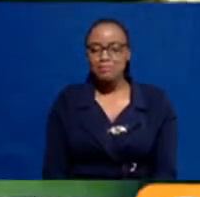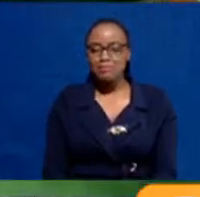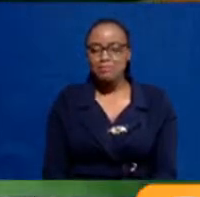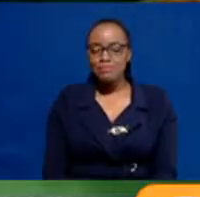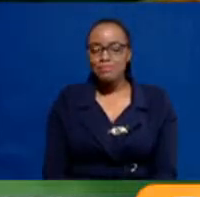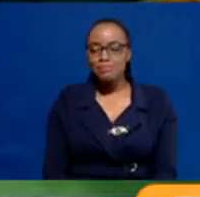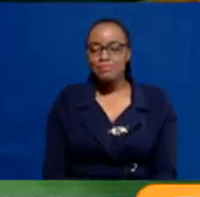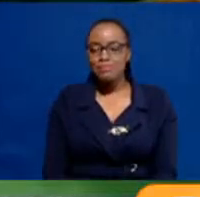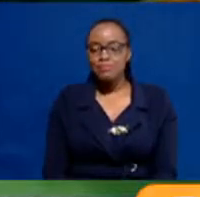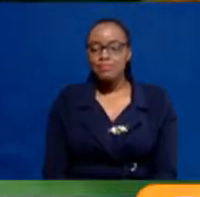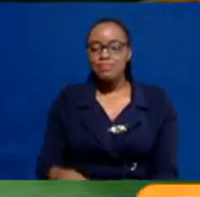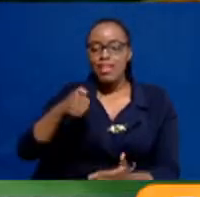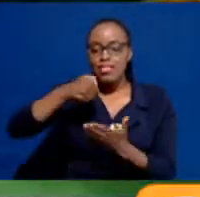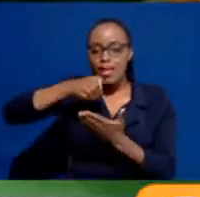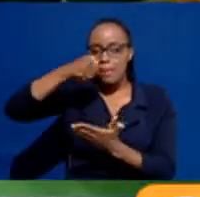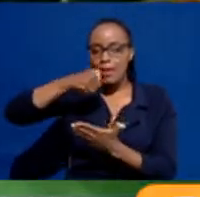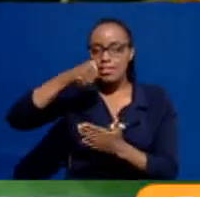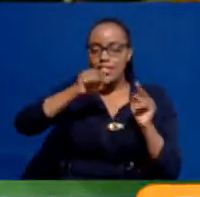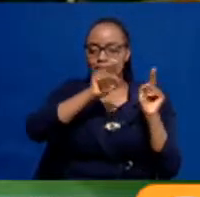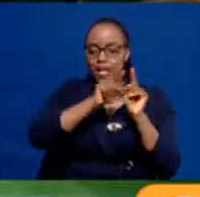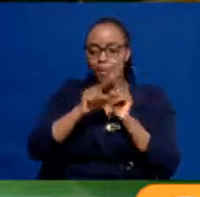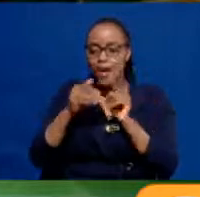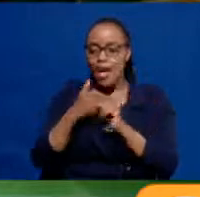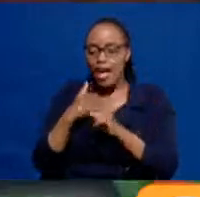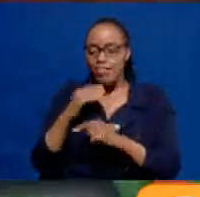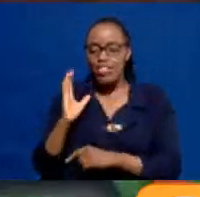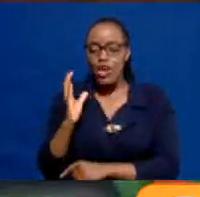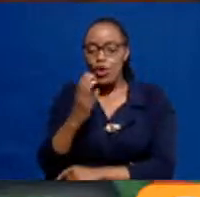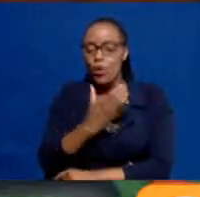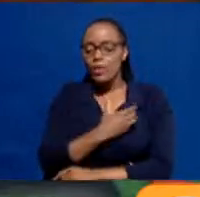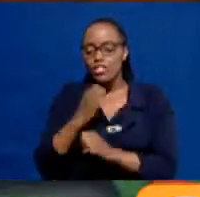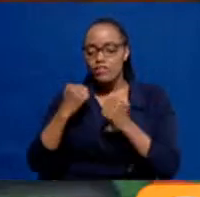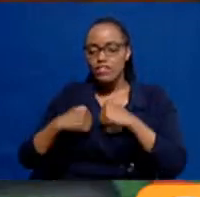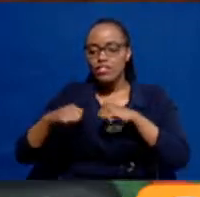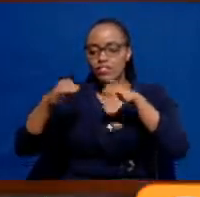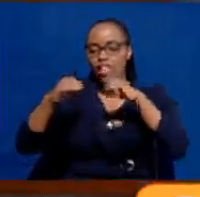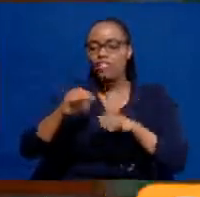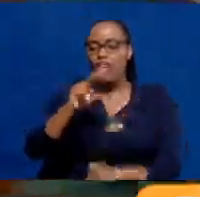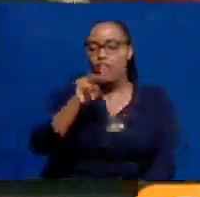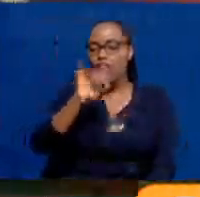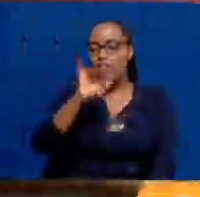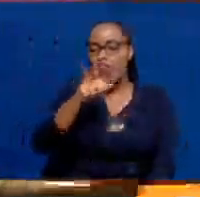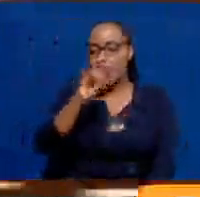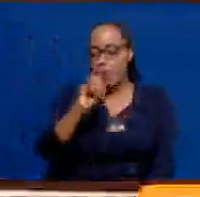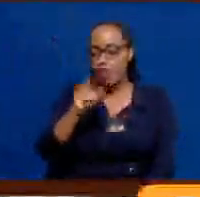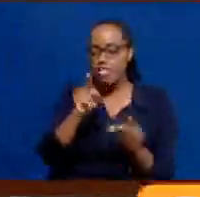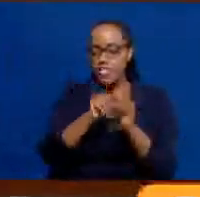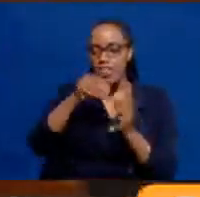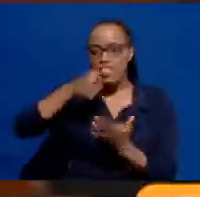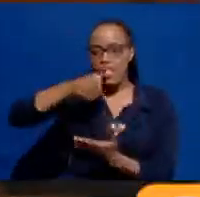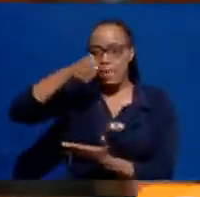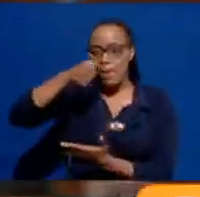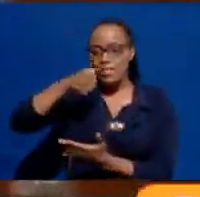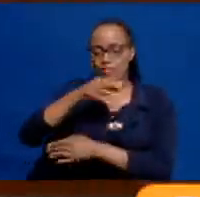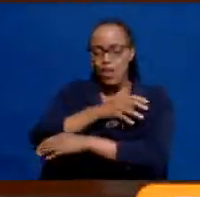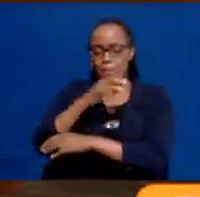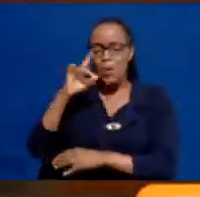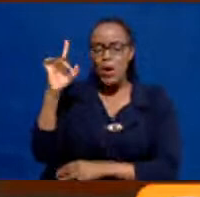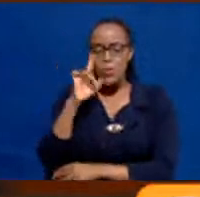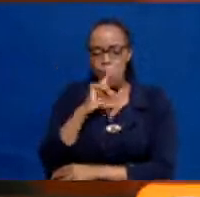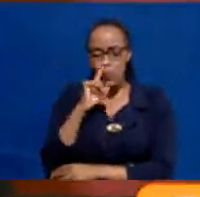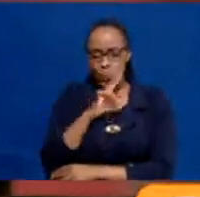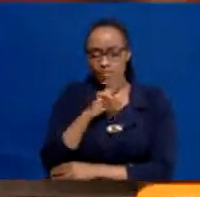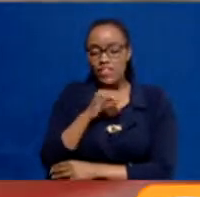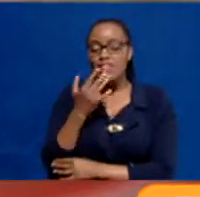19 after Budget and Appropriations Committee Chair Ndindi Nyoro presented the budget policy statement report to the